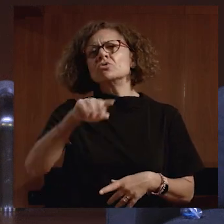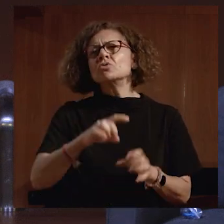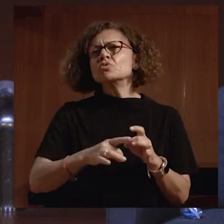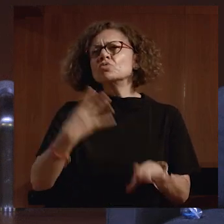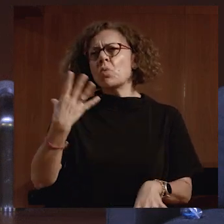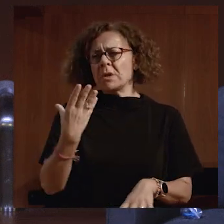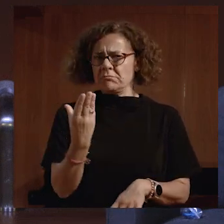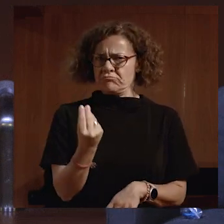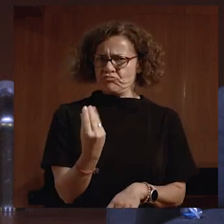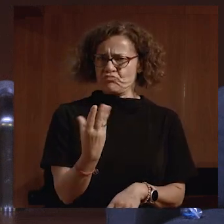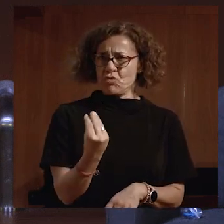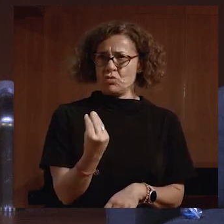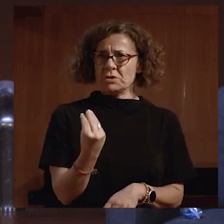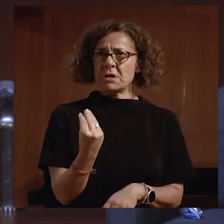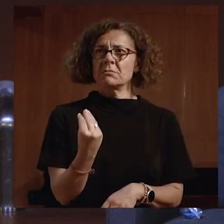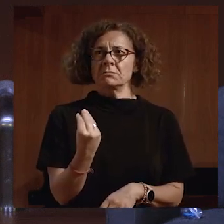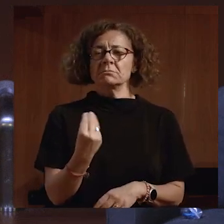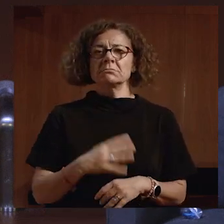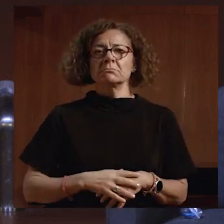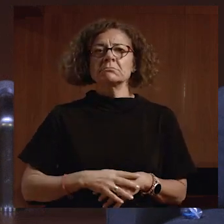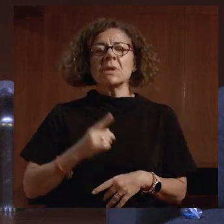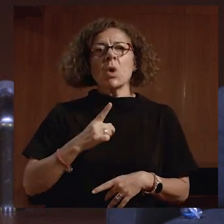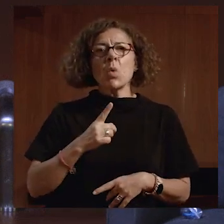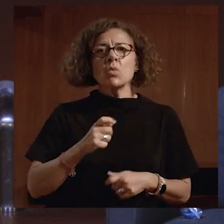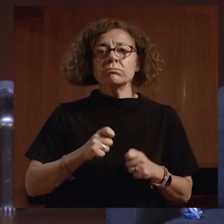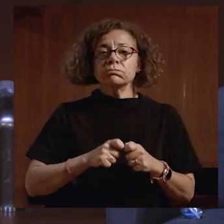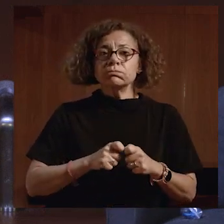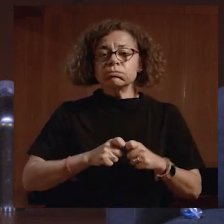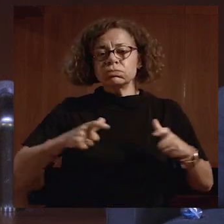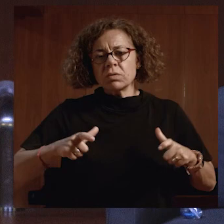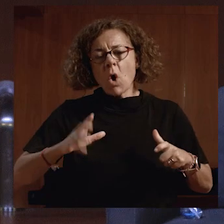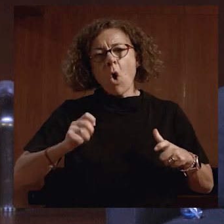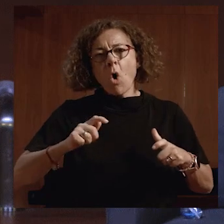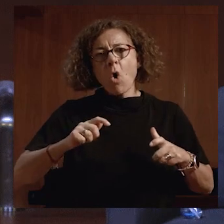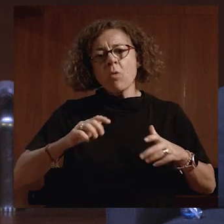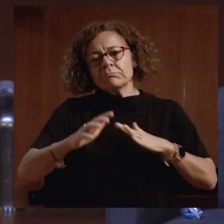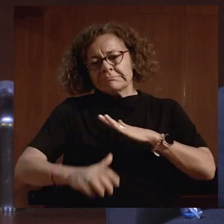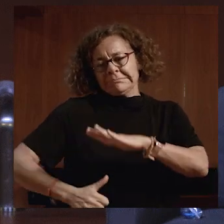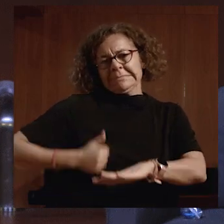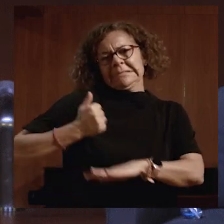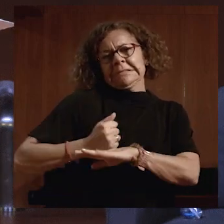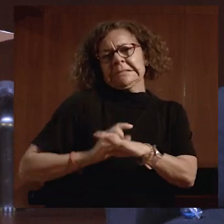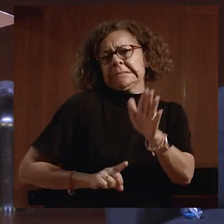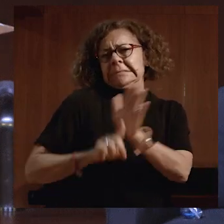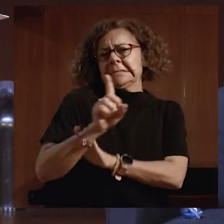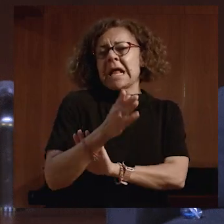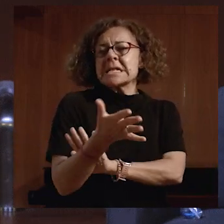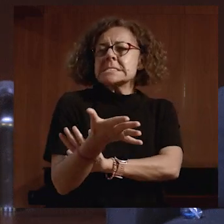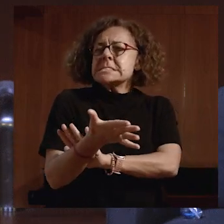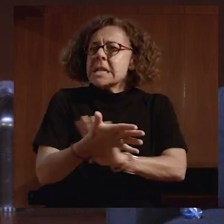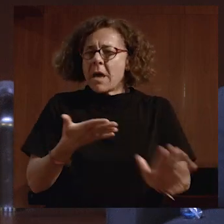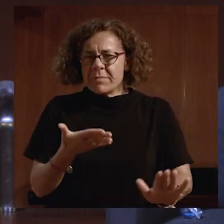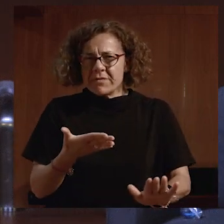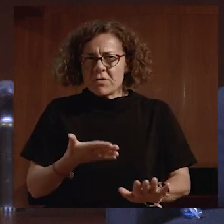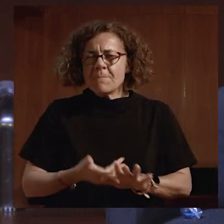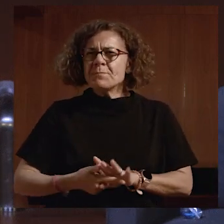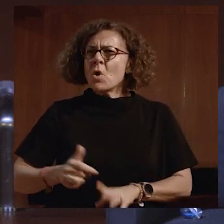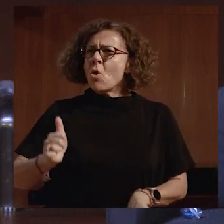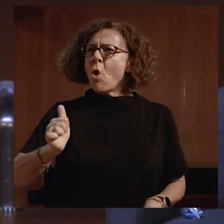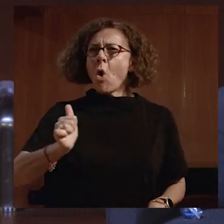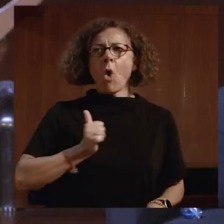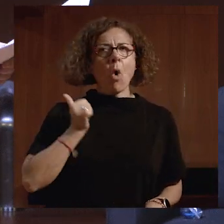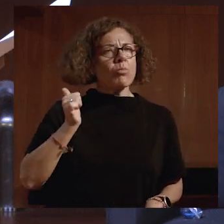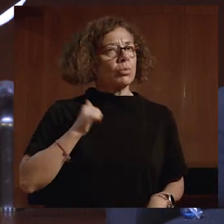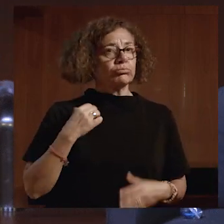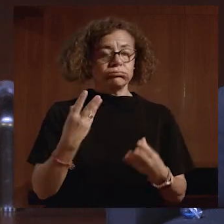incredibly quick rise. It was timing. There were lots of opportunities that came our way at that time, but very